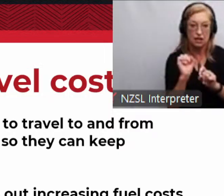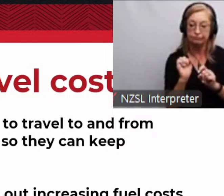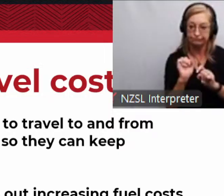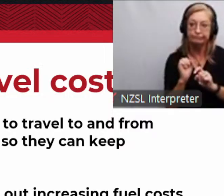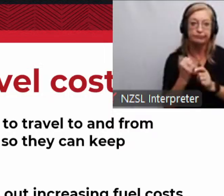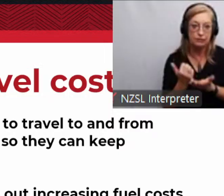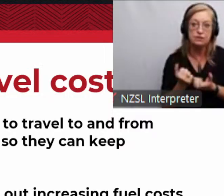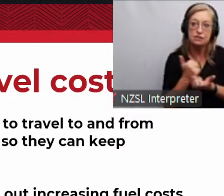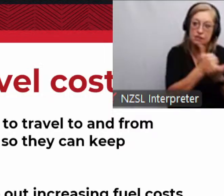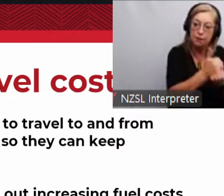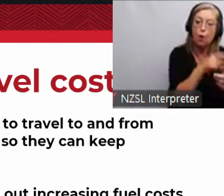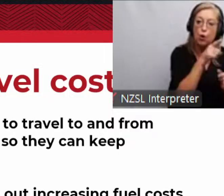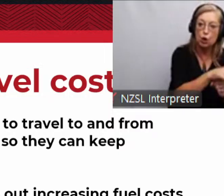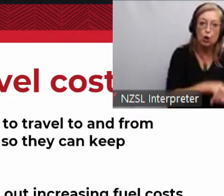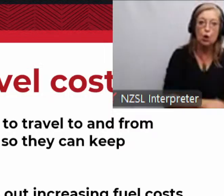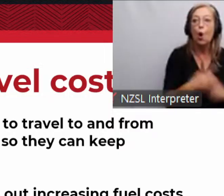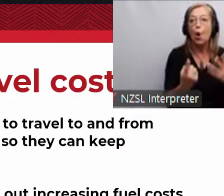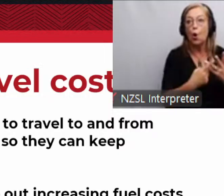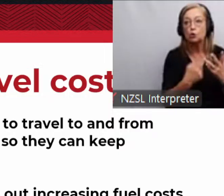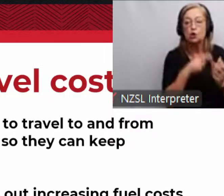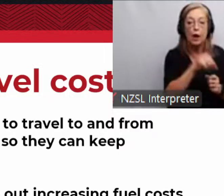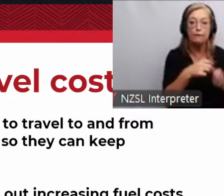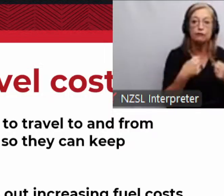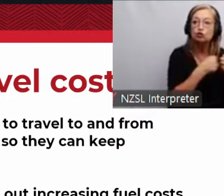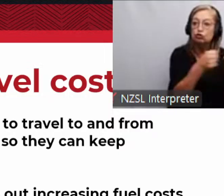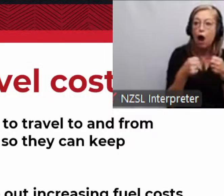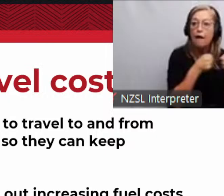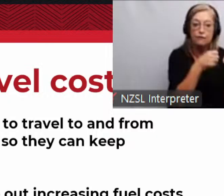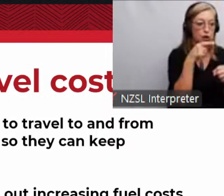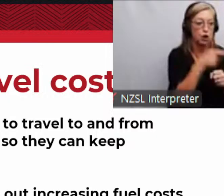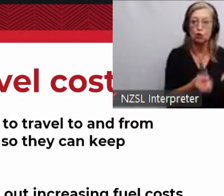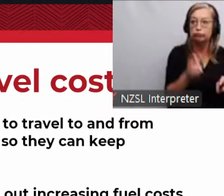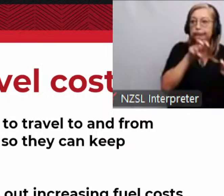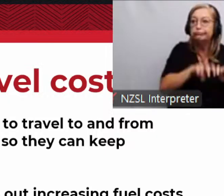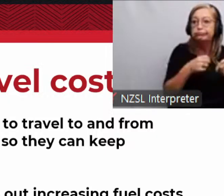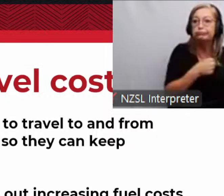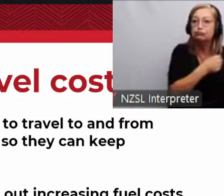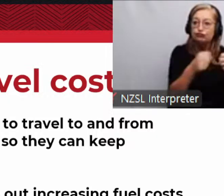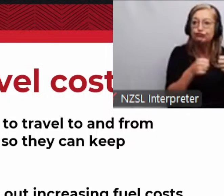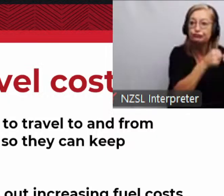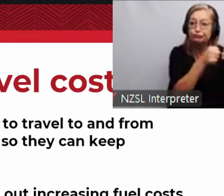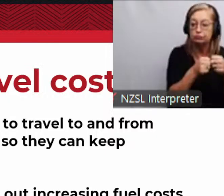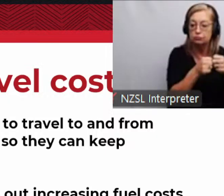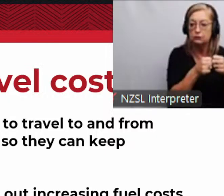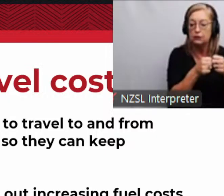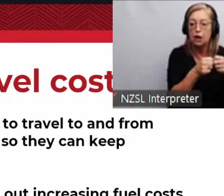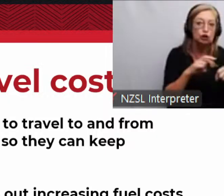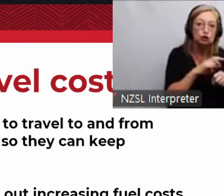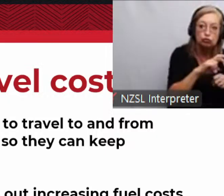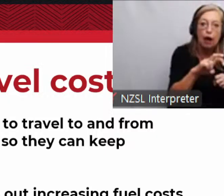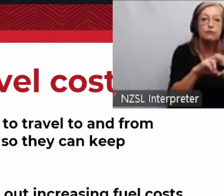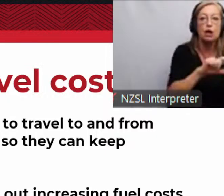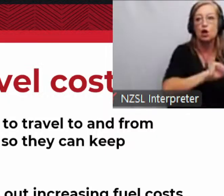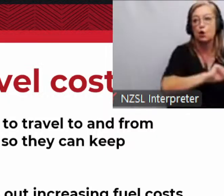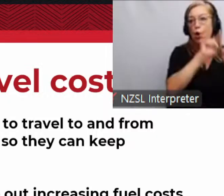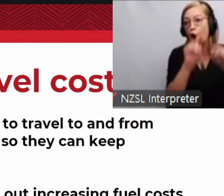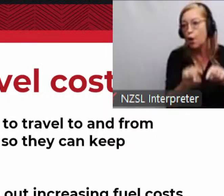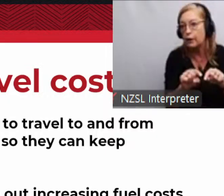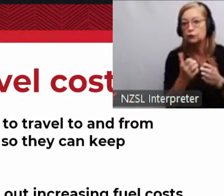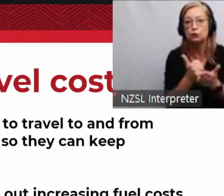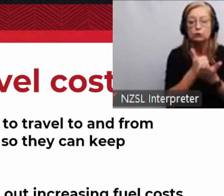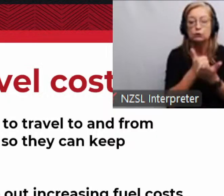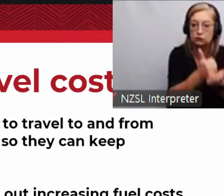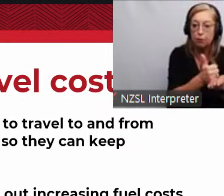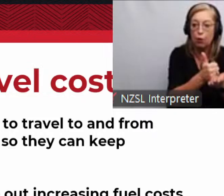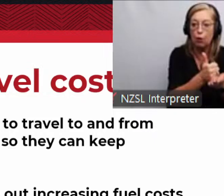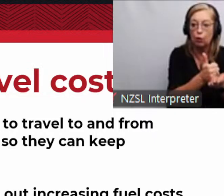driving you around, so if they're actually travelling to take you to a support, they're